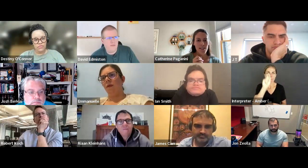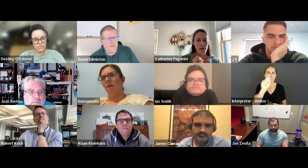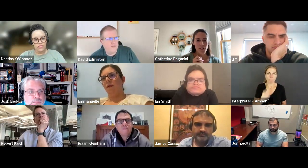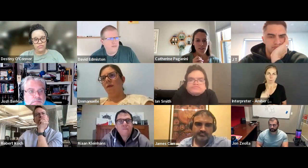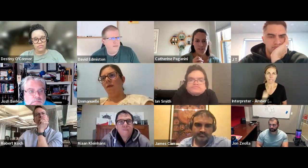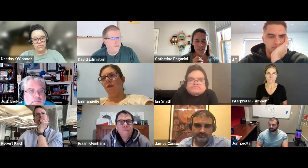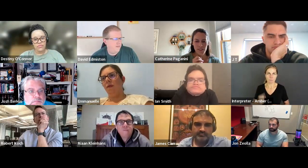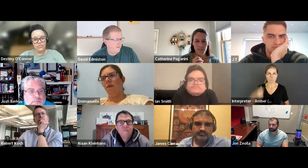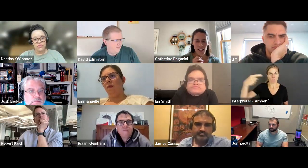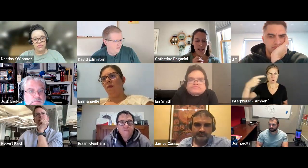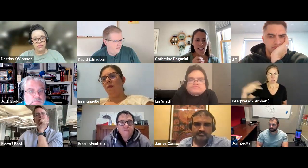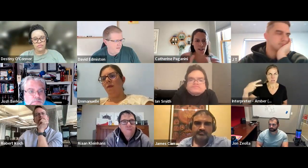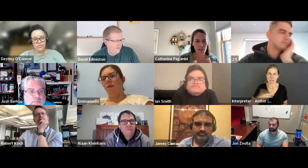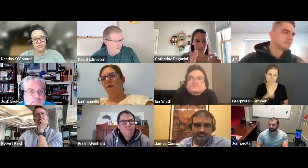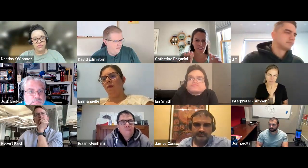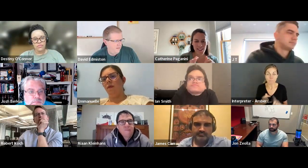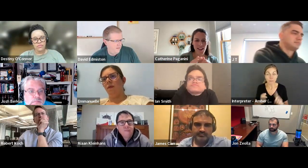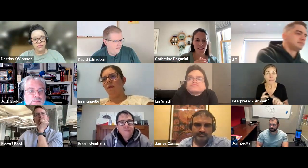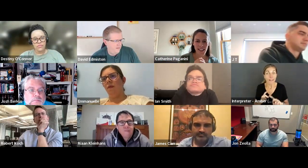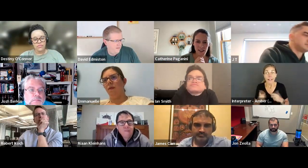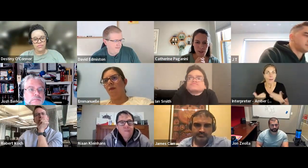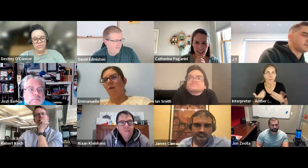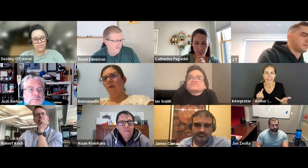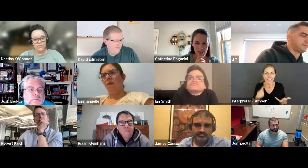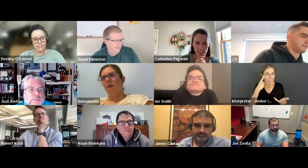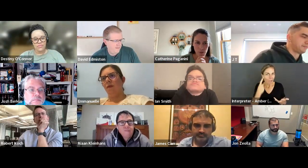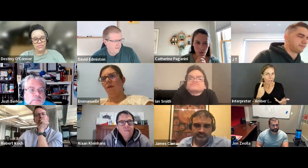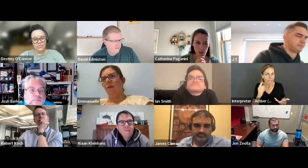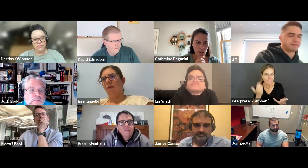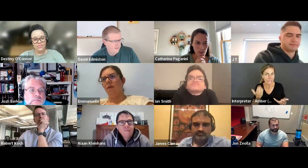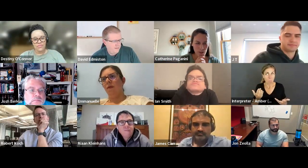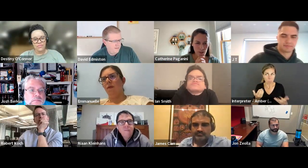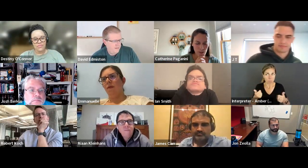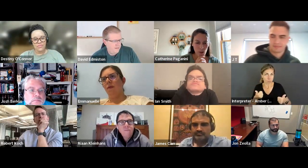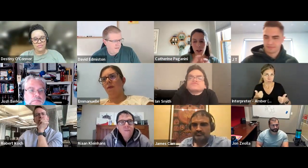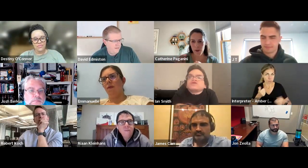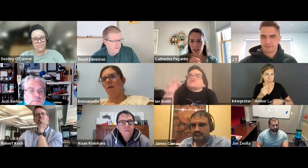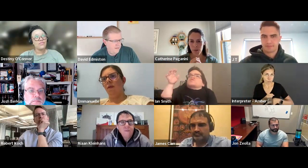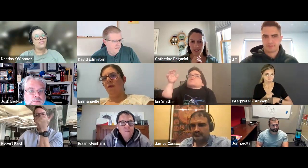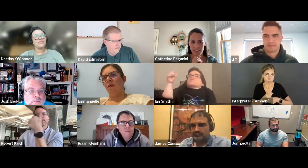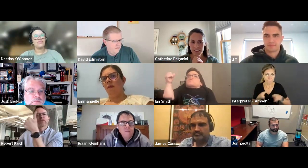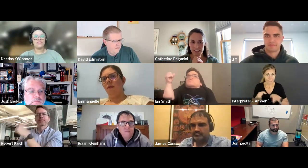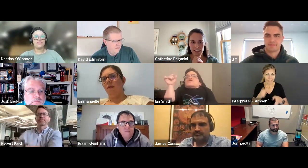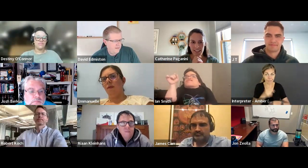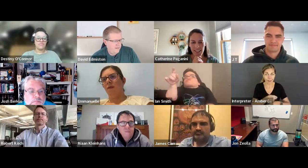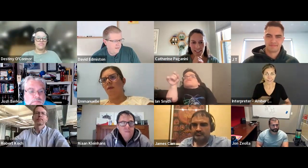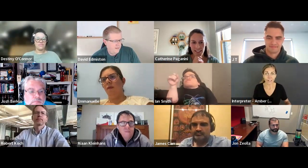Does that sound? I think like it sounded like it was kind of like where we were going with, but.